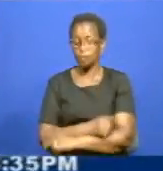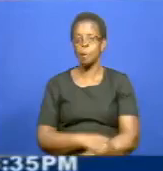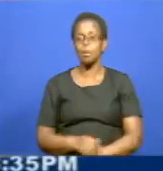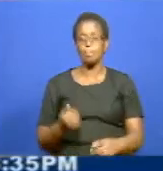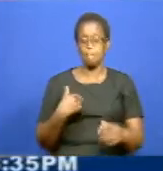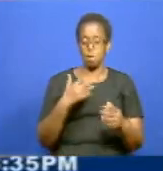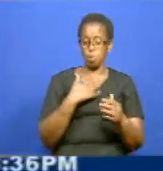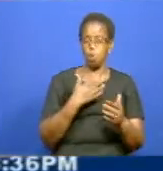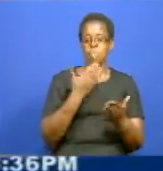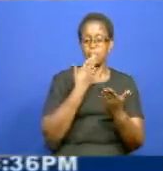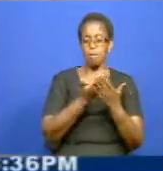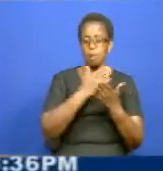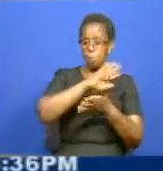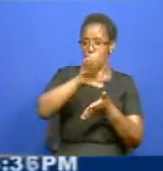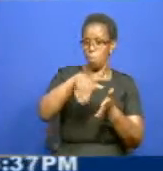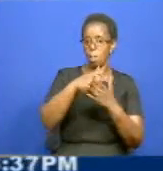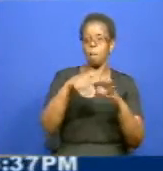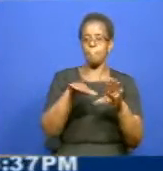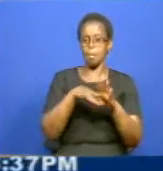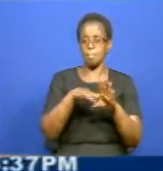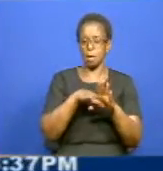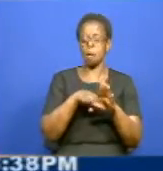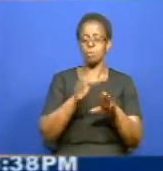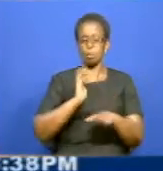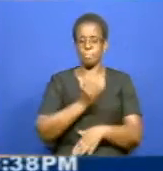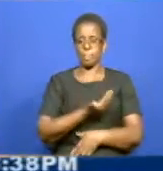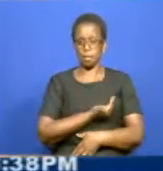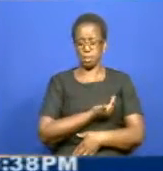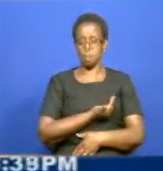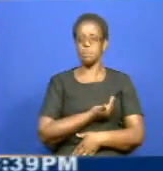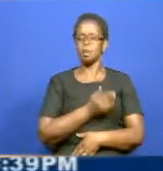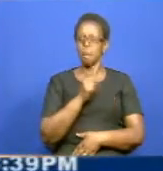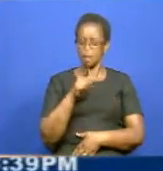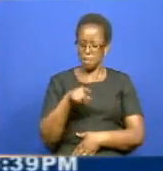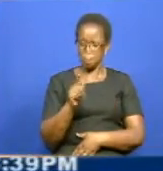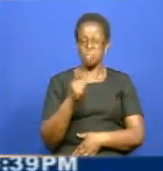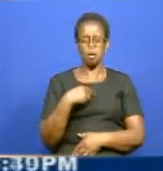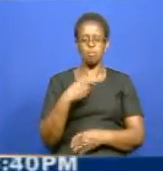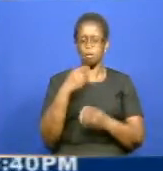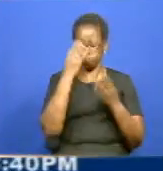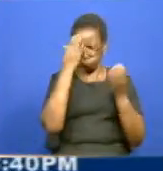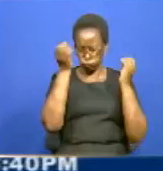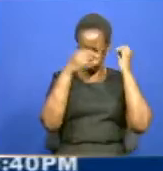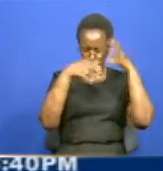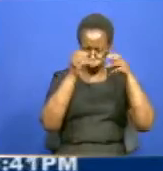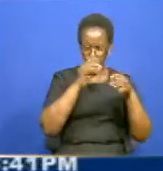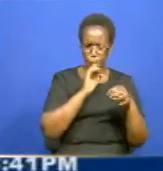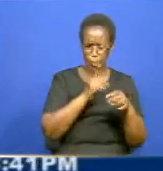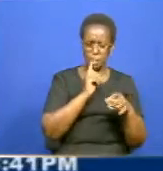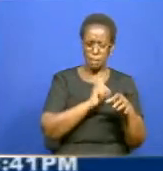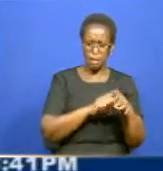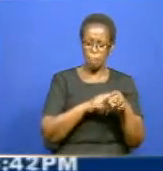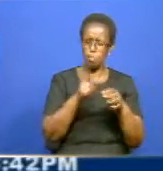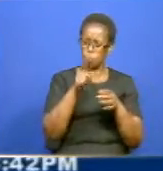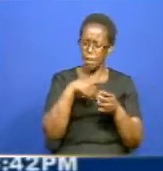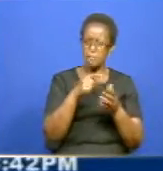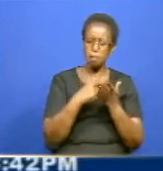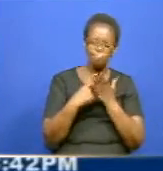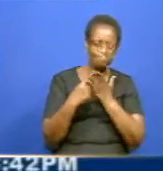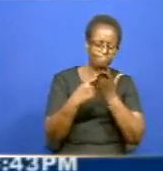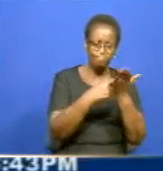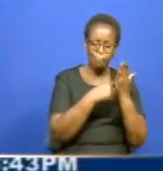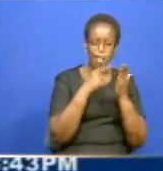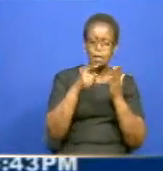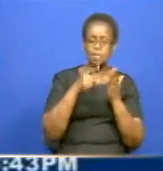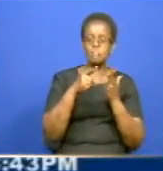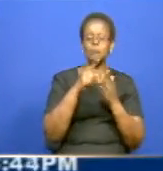to thank all the members of the committee for their immense contribution during the consideration of this petition that culminated